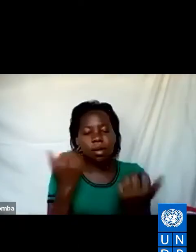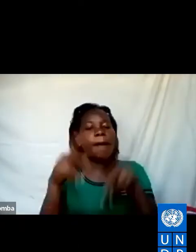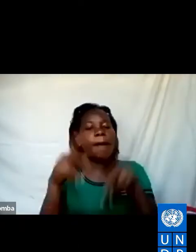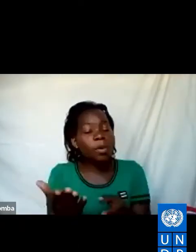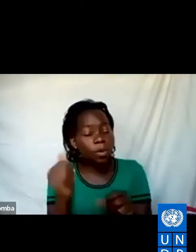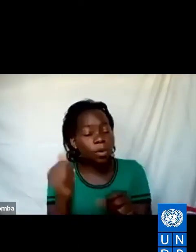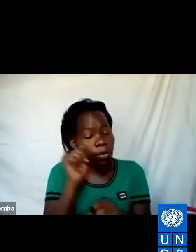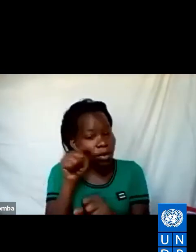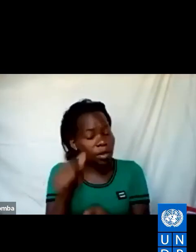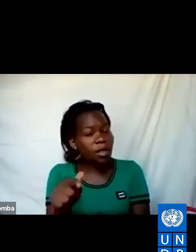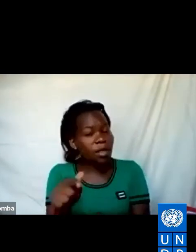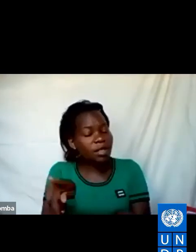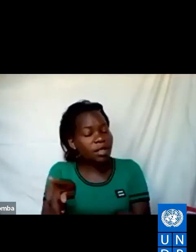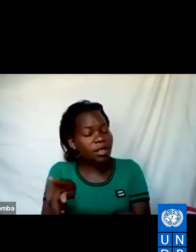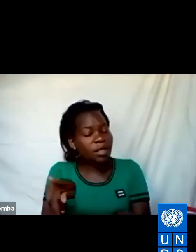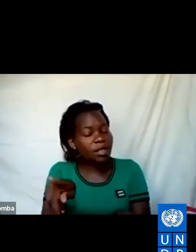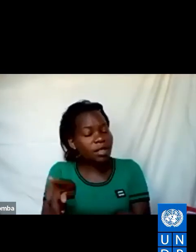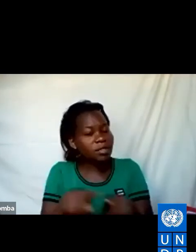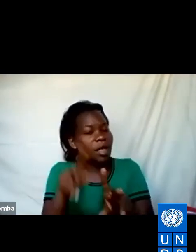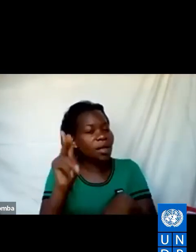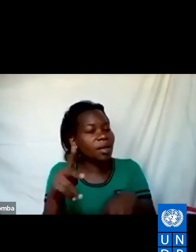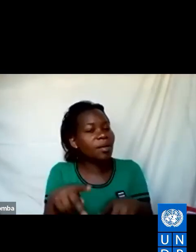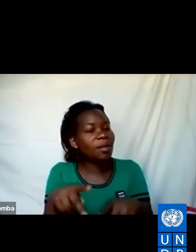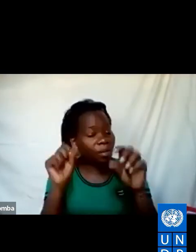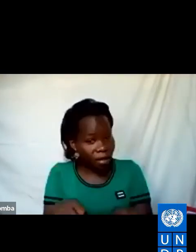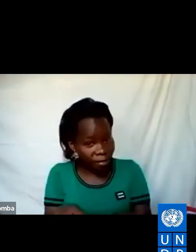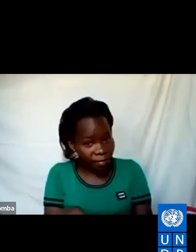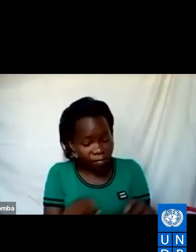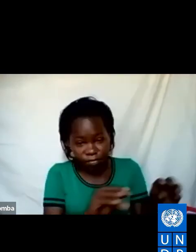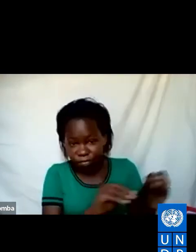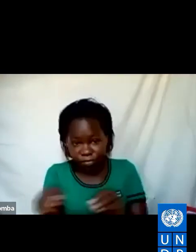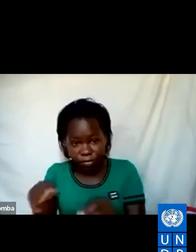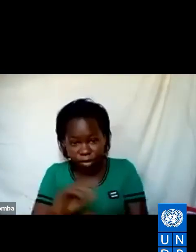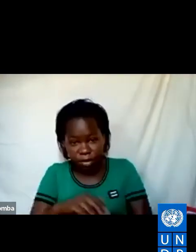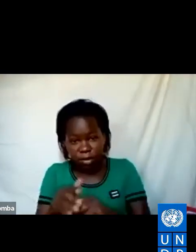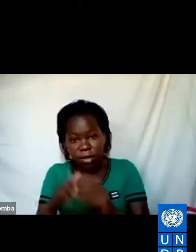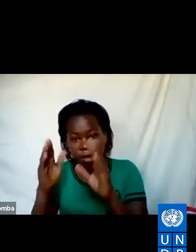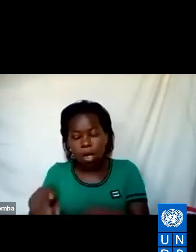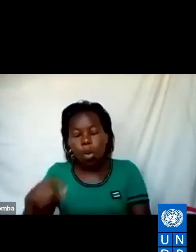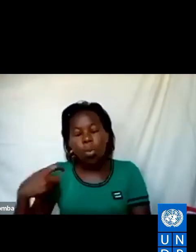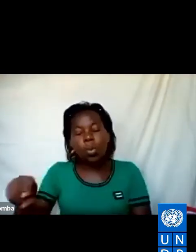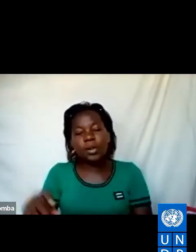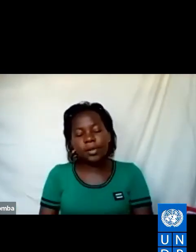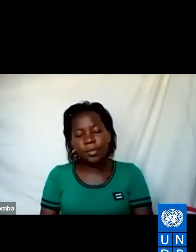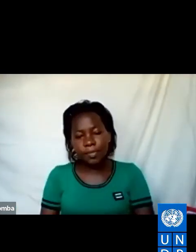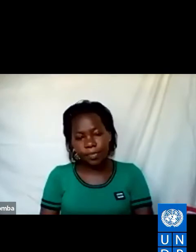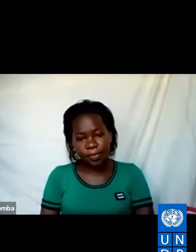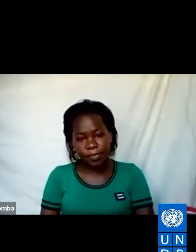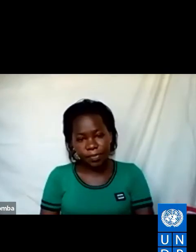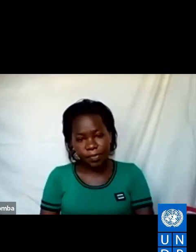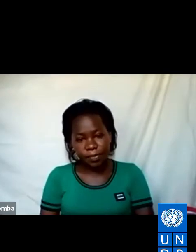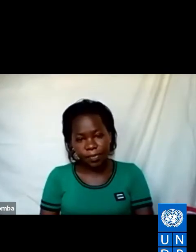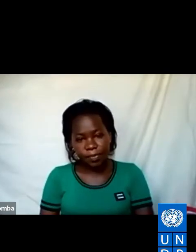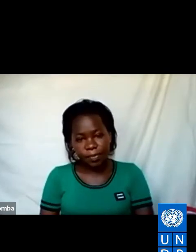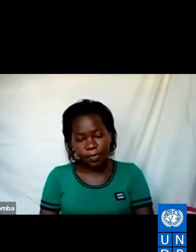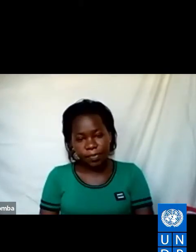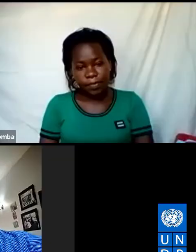people who are going to be able to transit into manufacturing quite easily. Over to you, Ben.